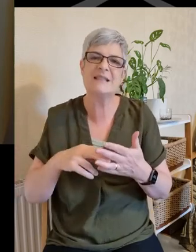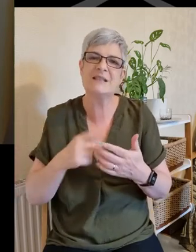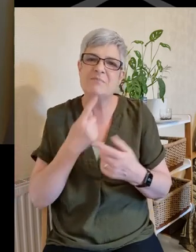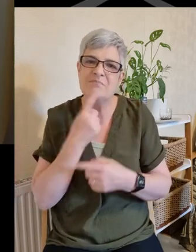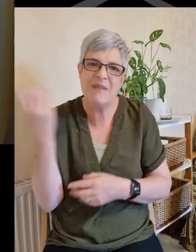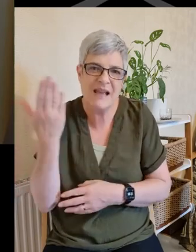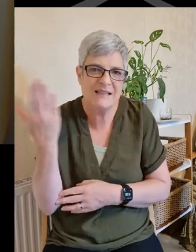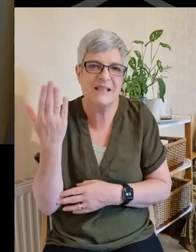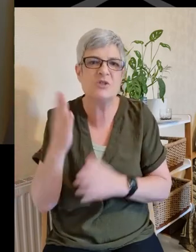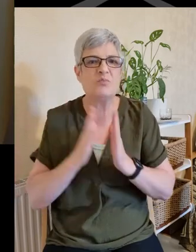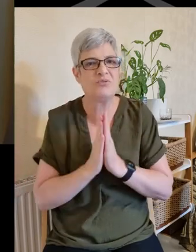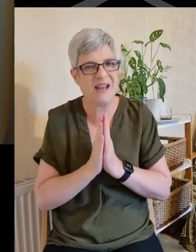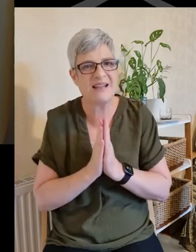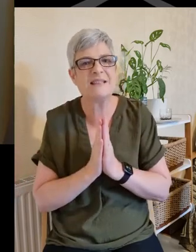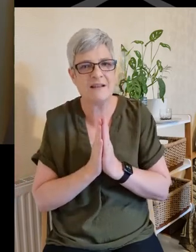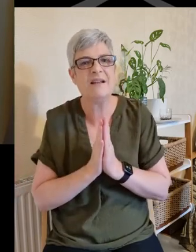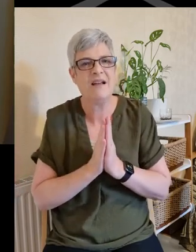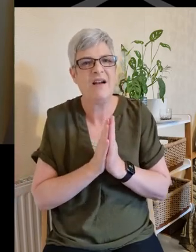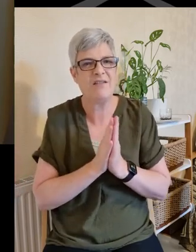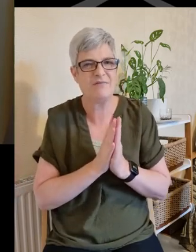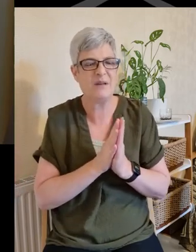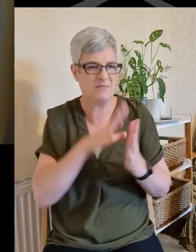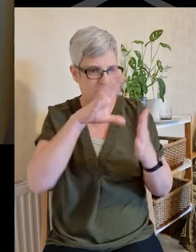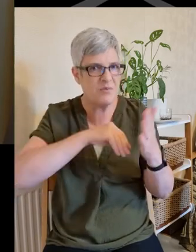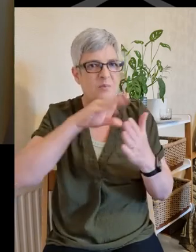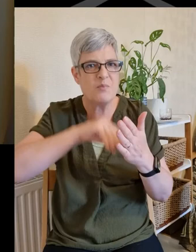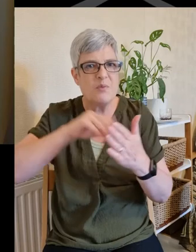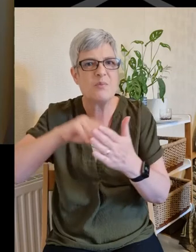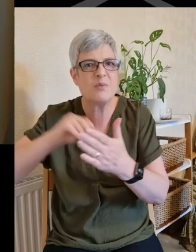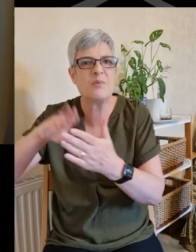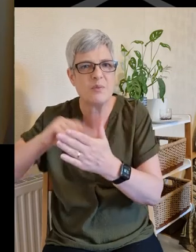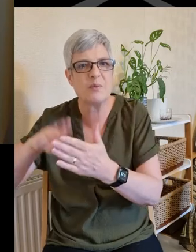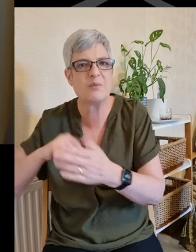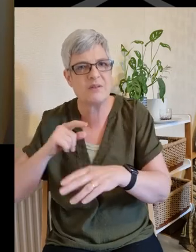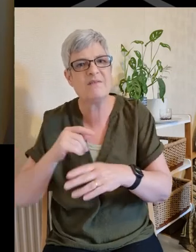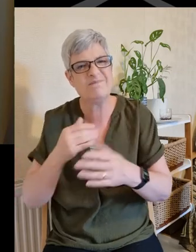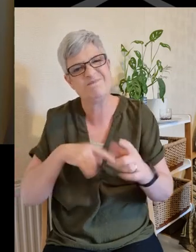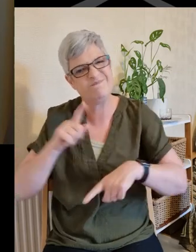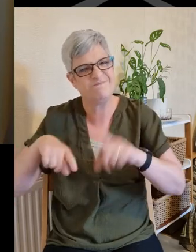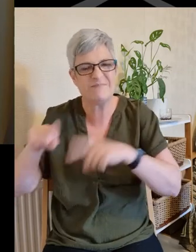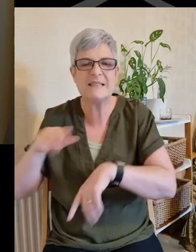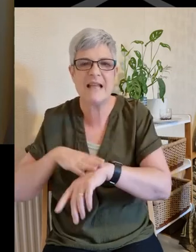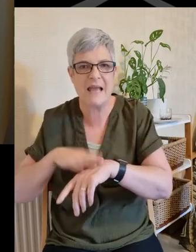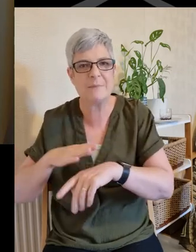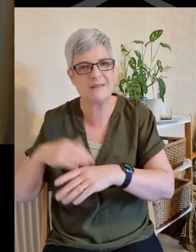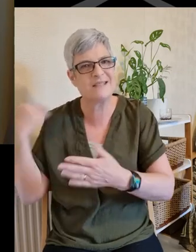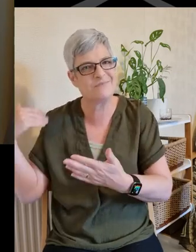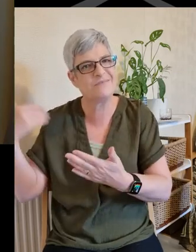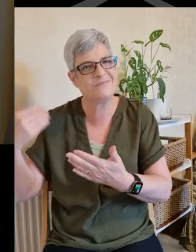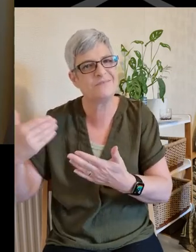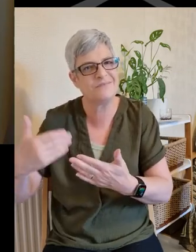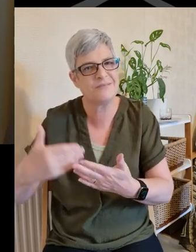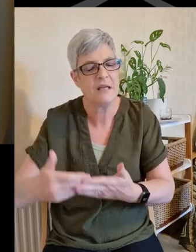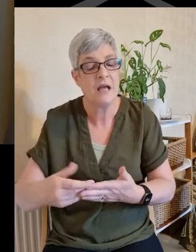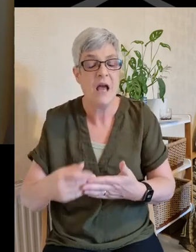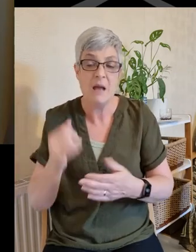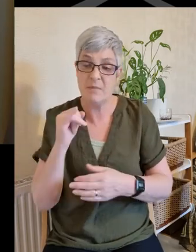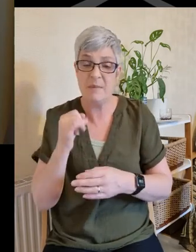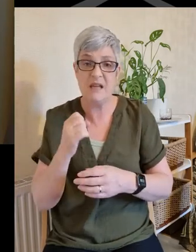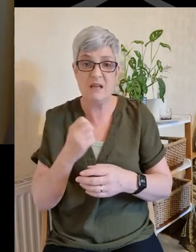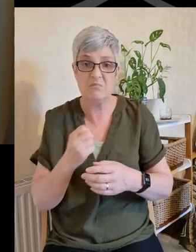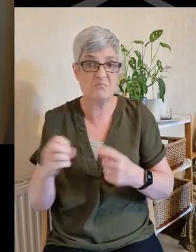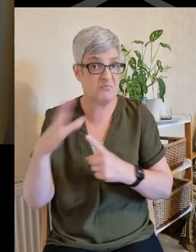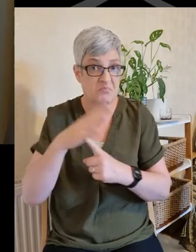have through necessity been recorded at various times over several days, and that there may have been major events